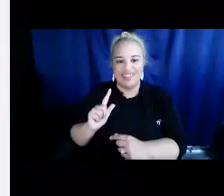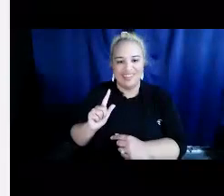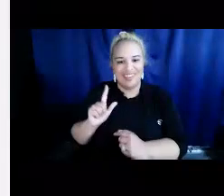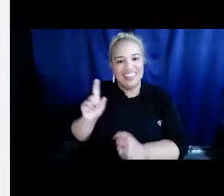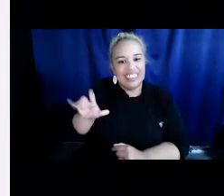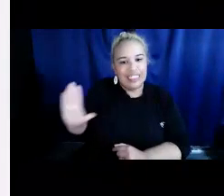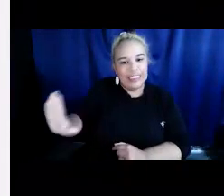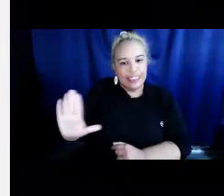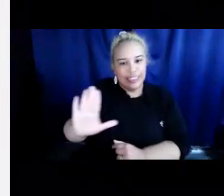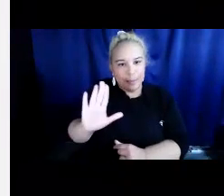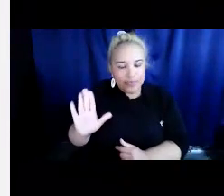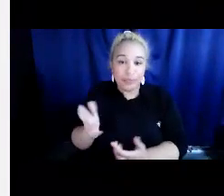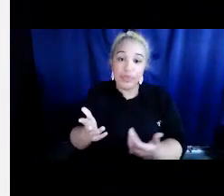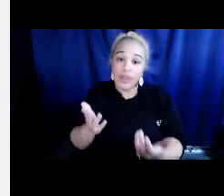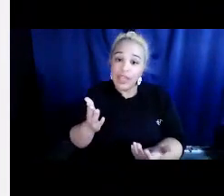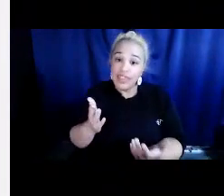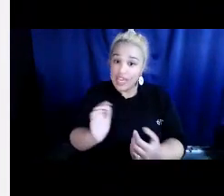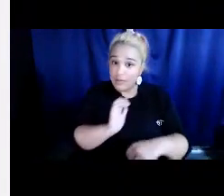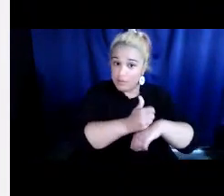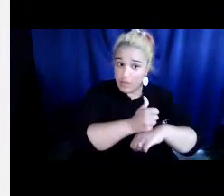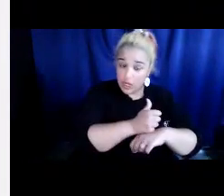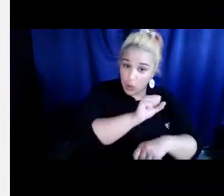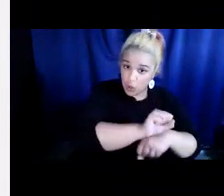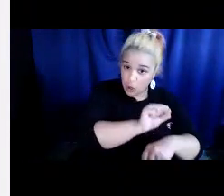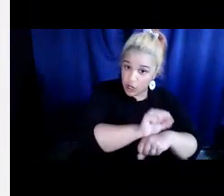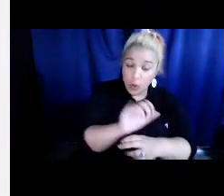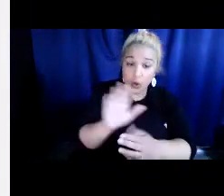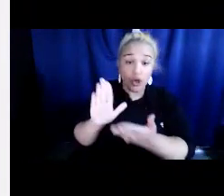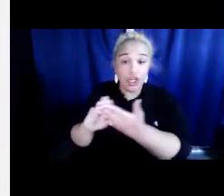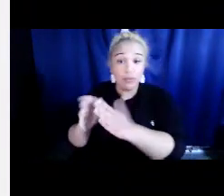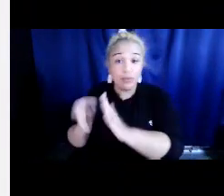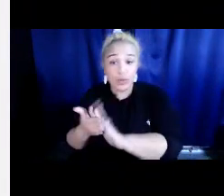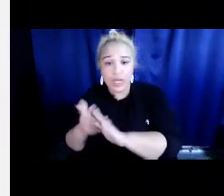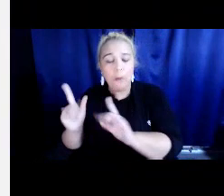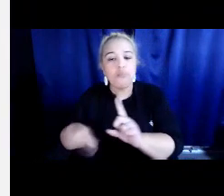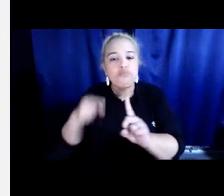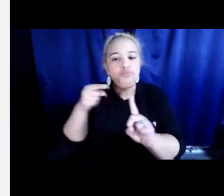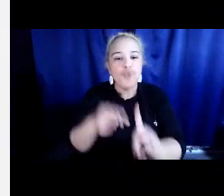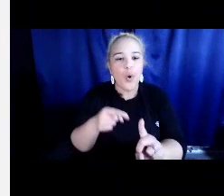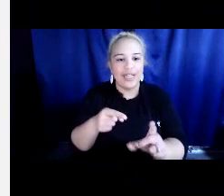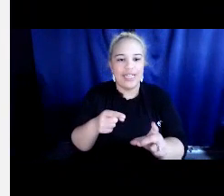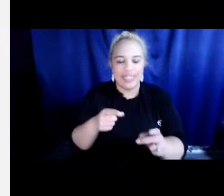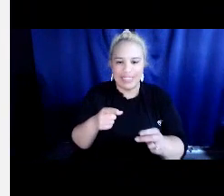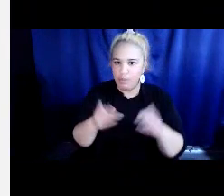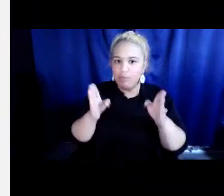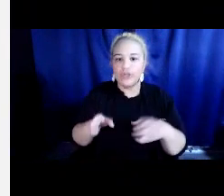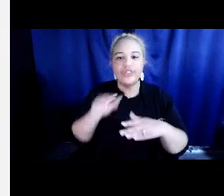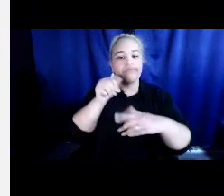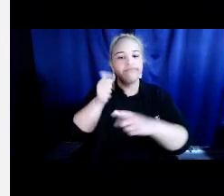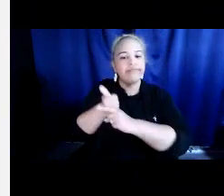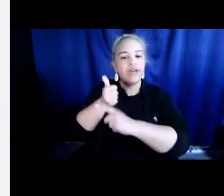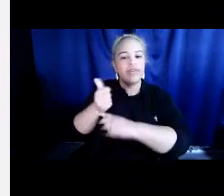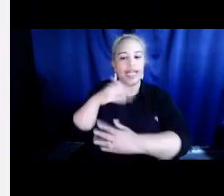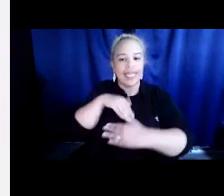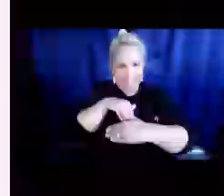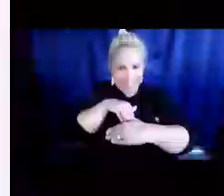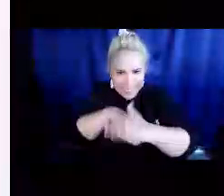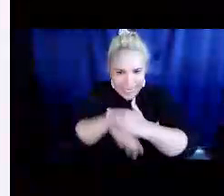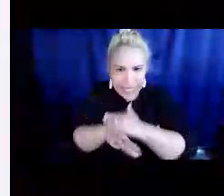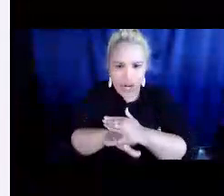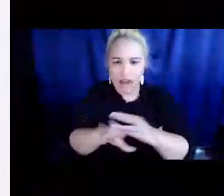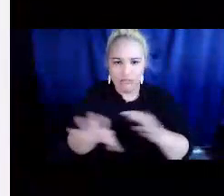either a stimulating or calming sensory experience, so individuals can access what they need. If the space will be